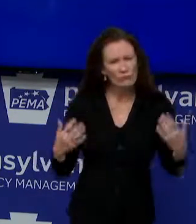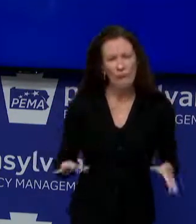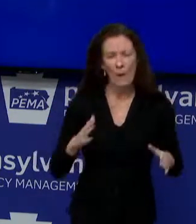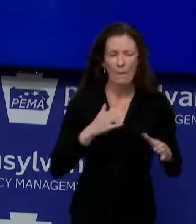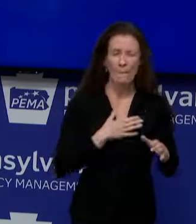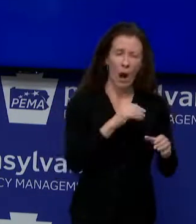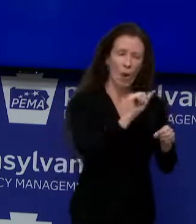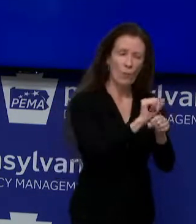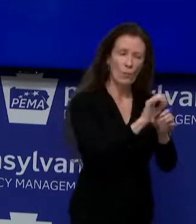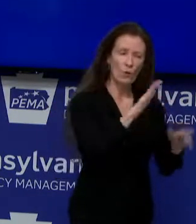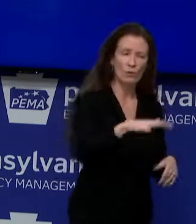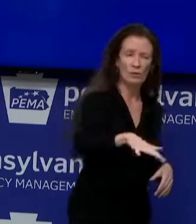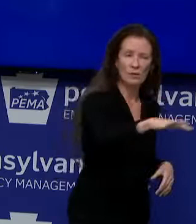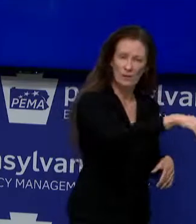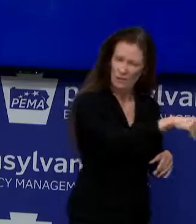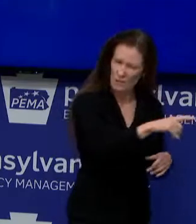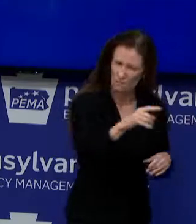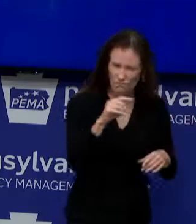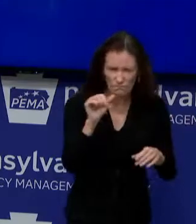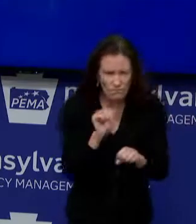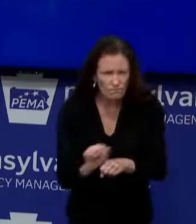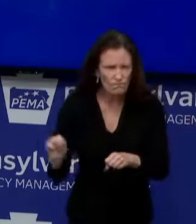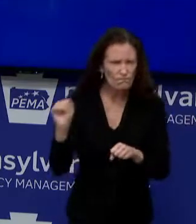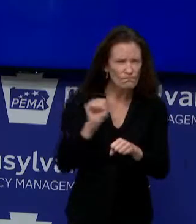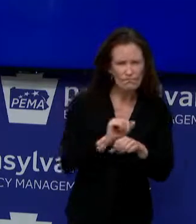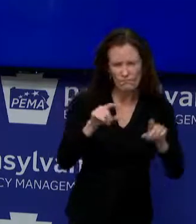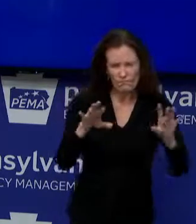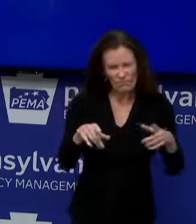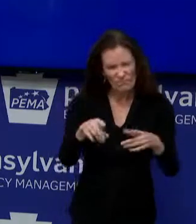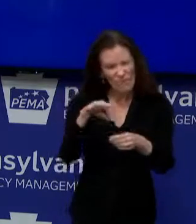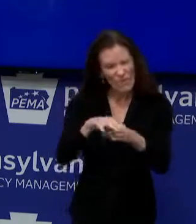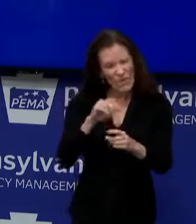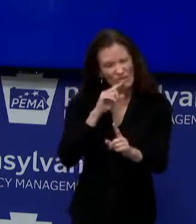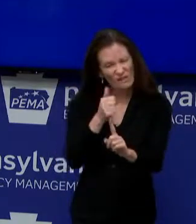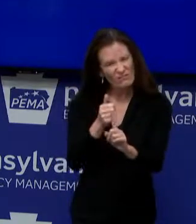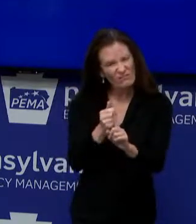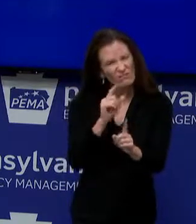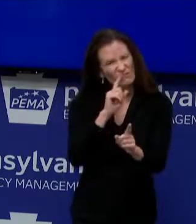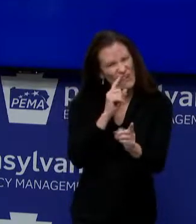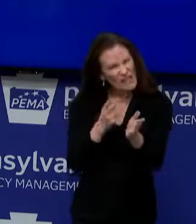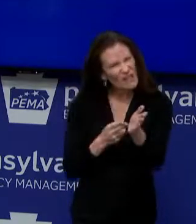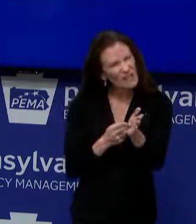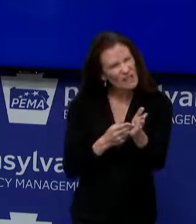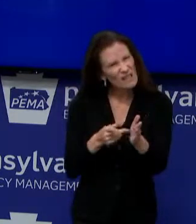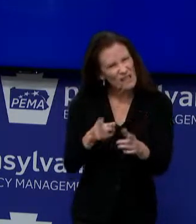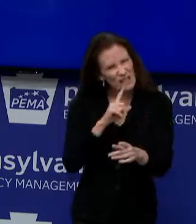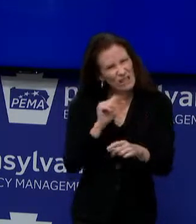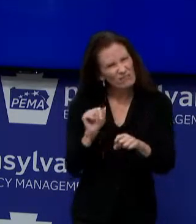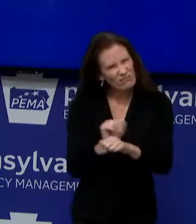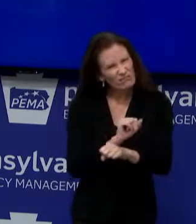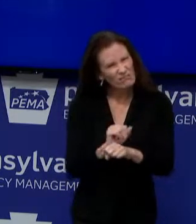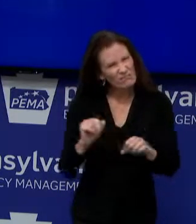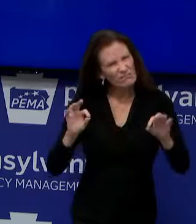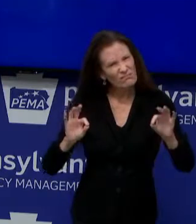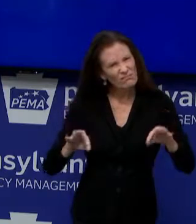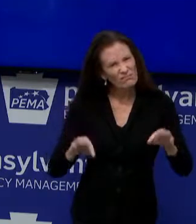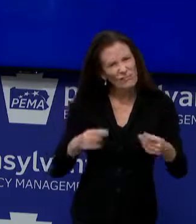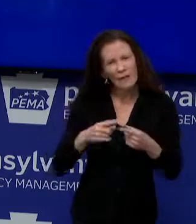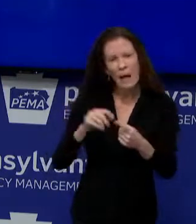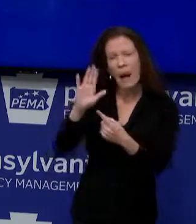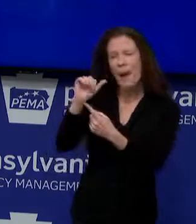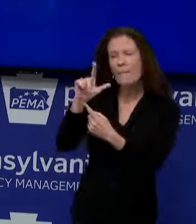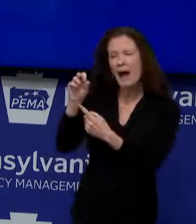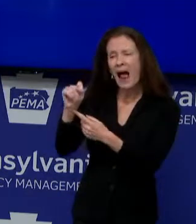and integrity in counting every valid vote cast by eligible voters on or before Election Day, and